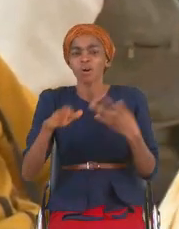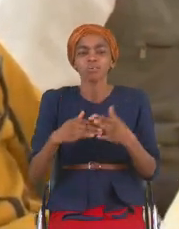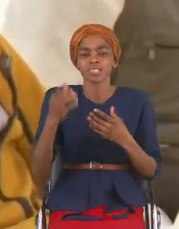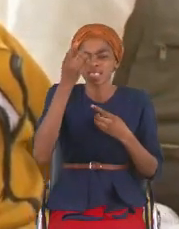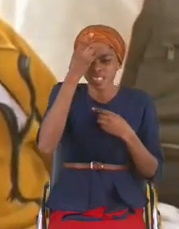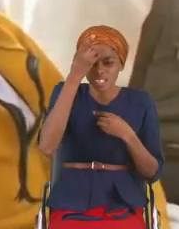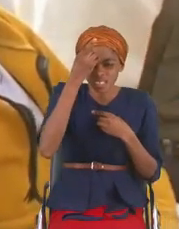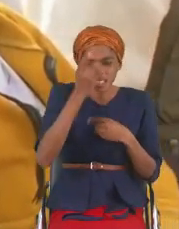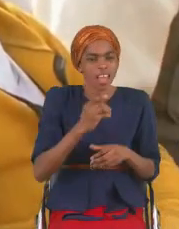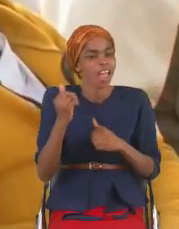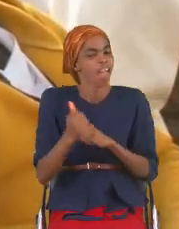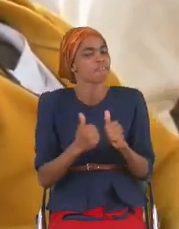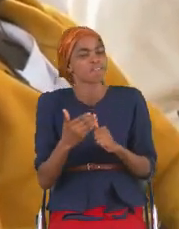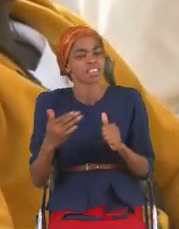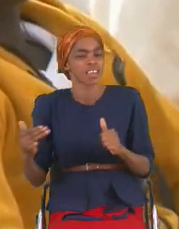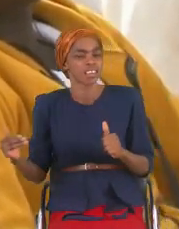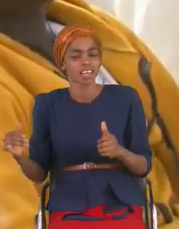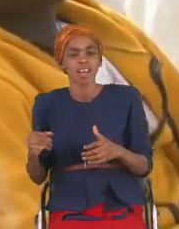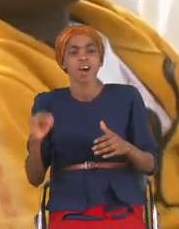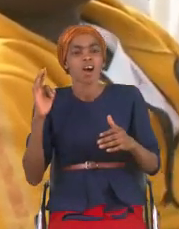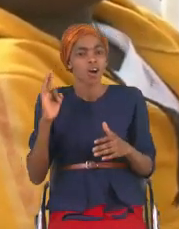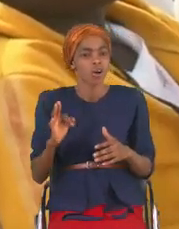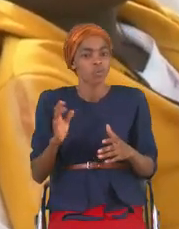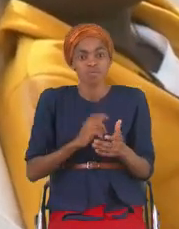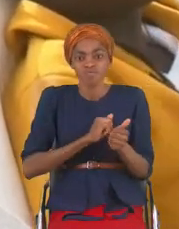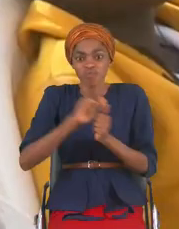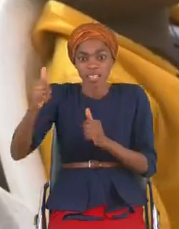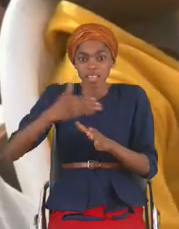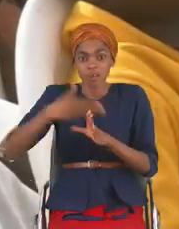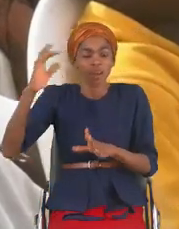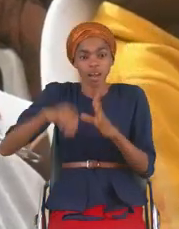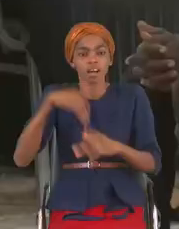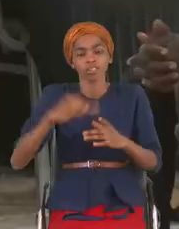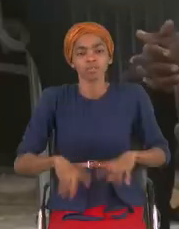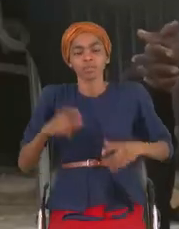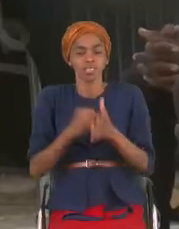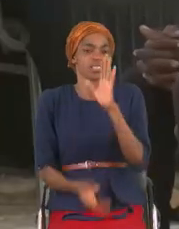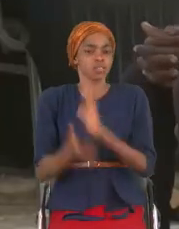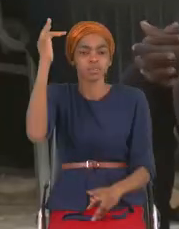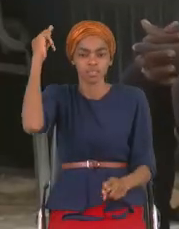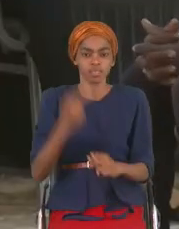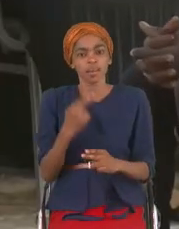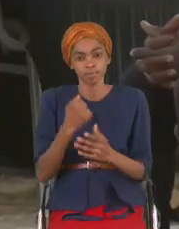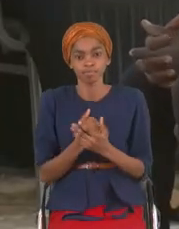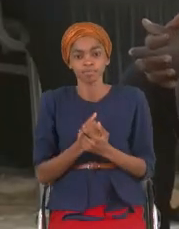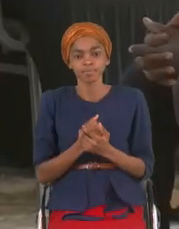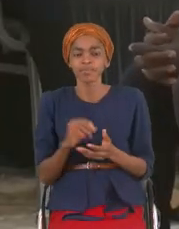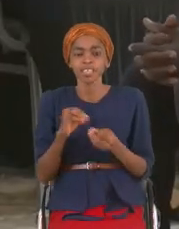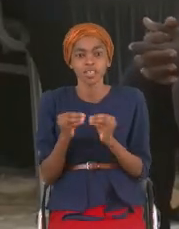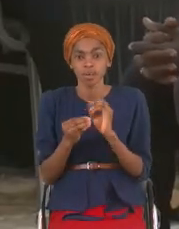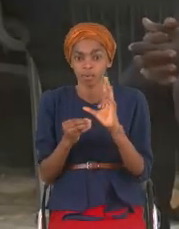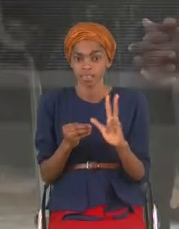diseases, everything pass away out of your body in Jesus' name. Number